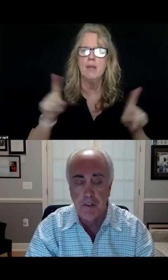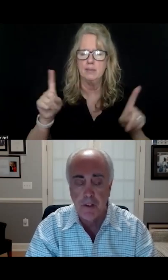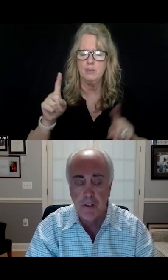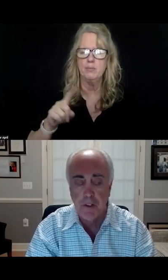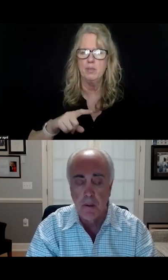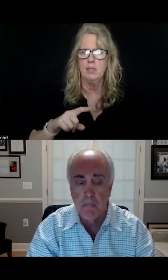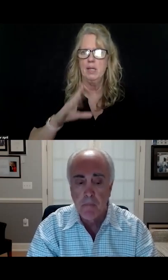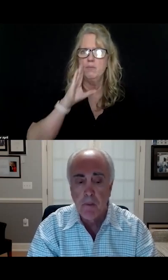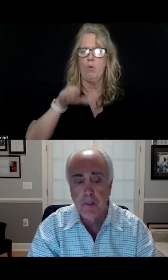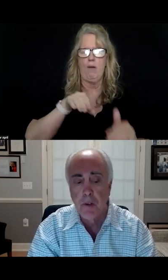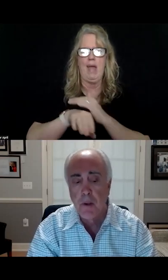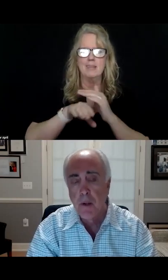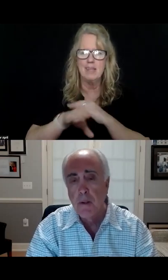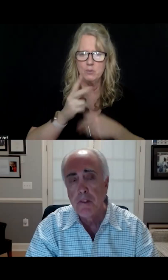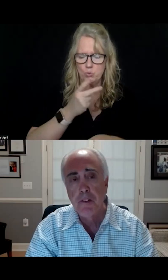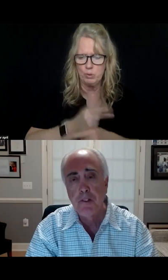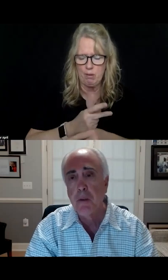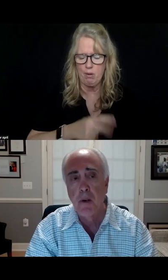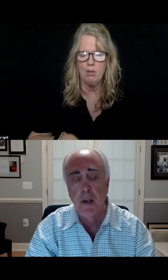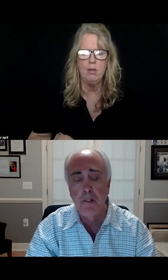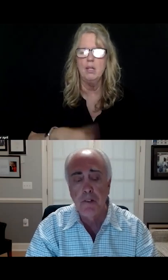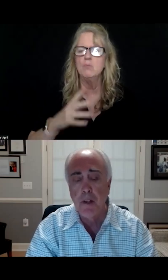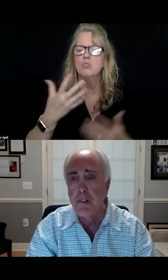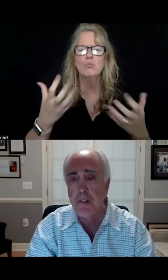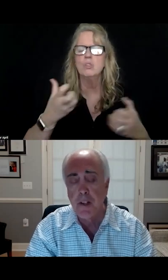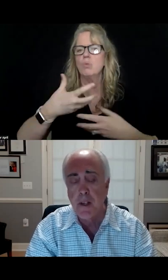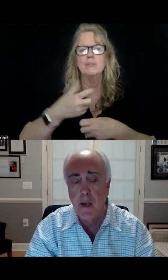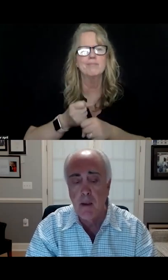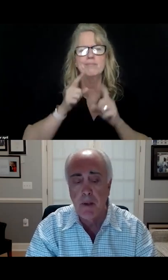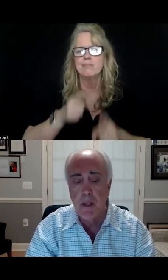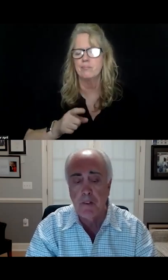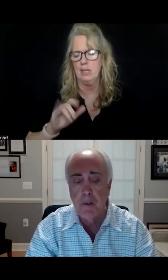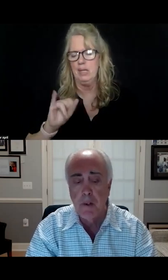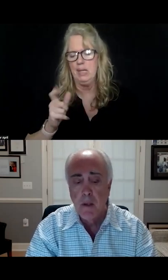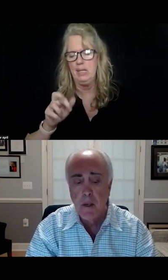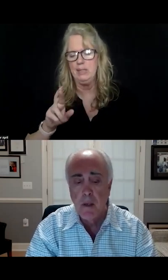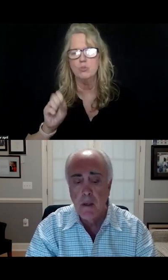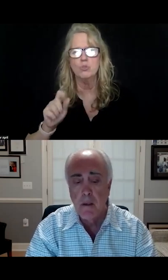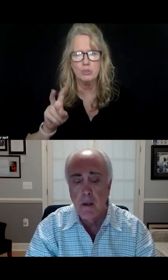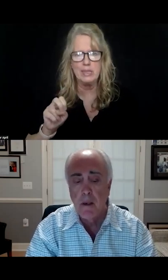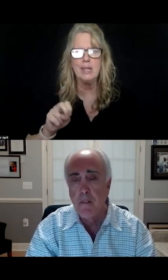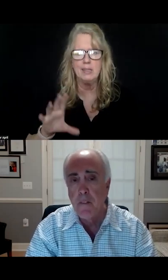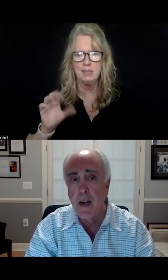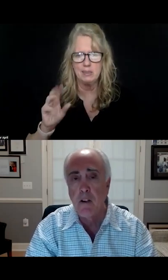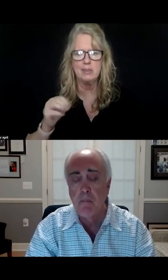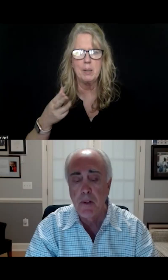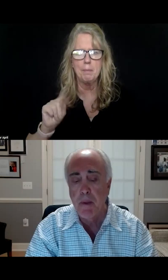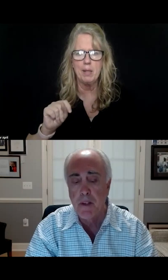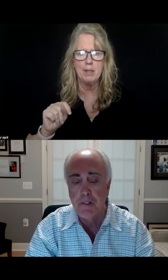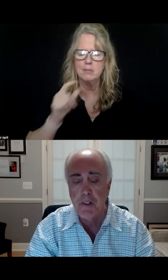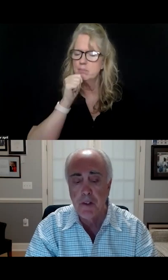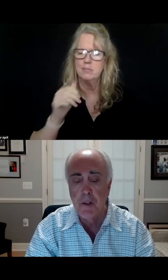access to care. So just to summarize, interstate compacts are not a